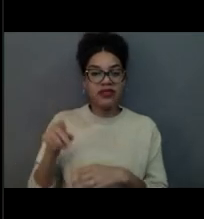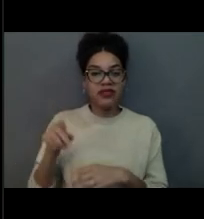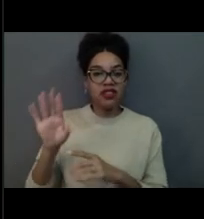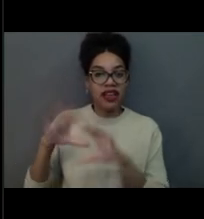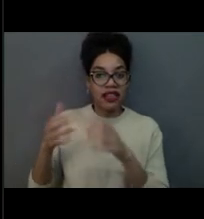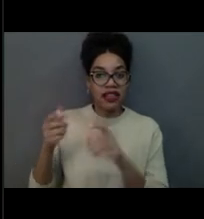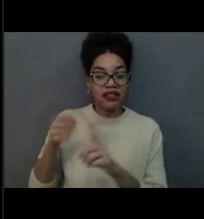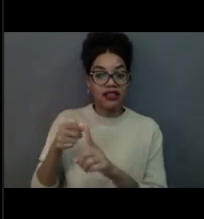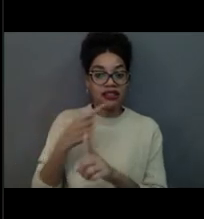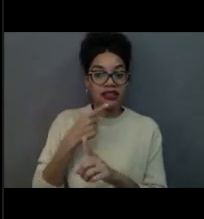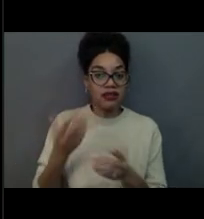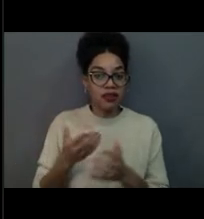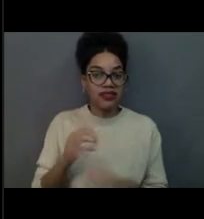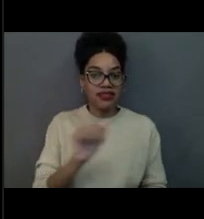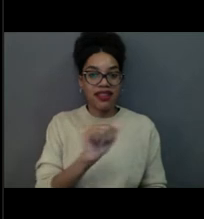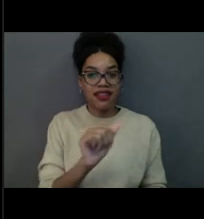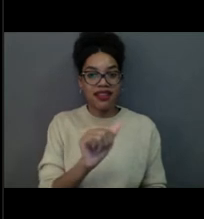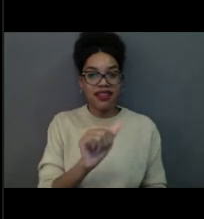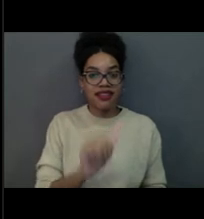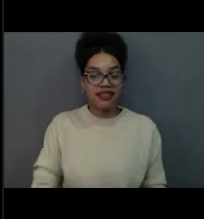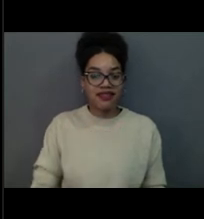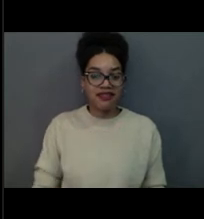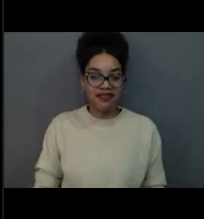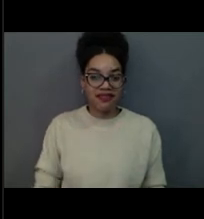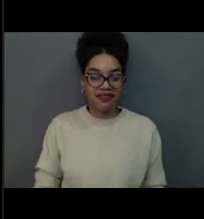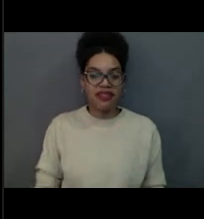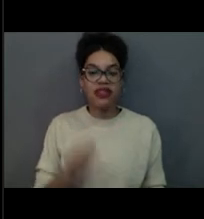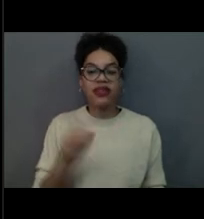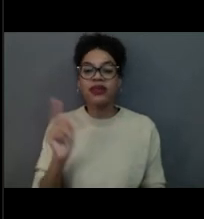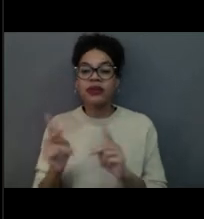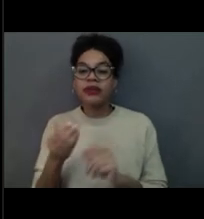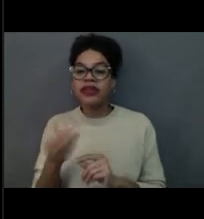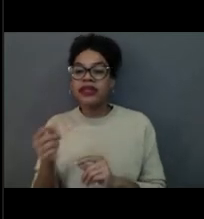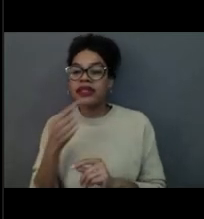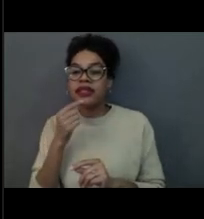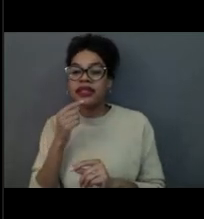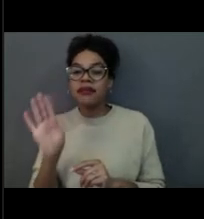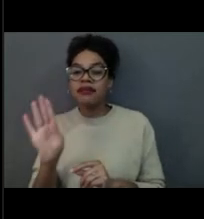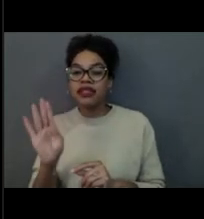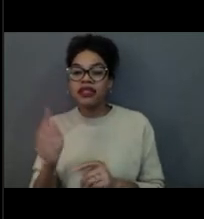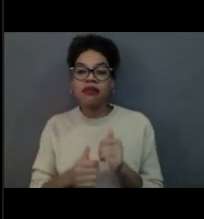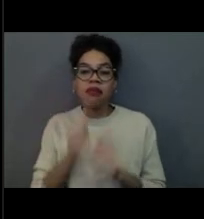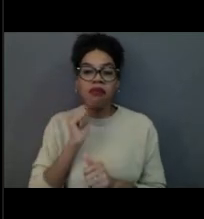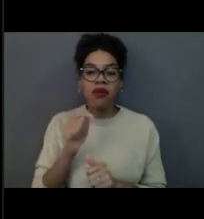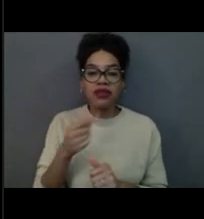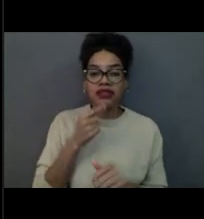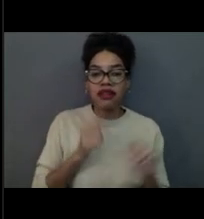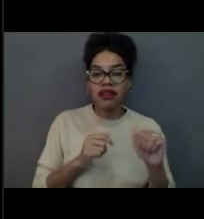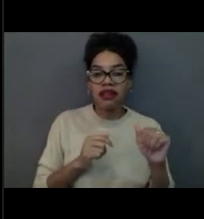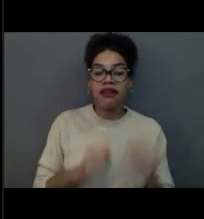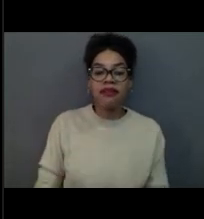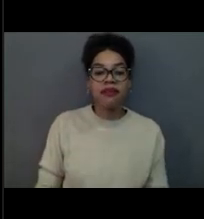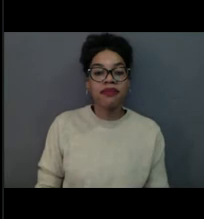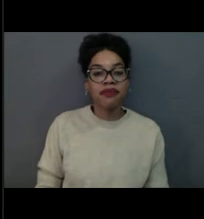all saying A. We have a few people that are saying B, but most people are saying A.